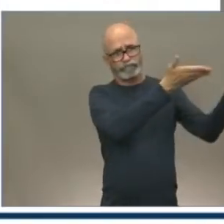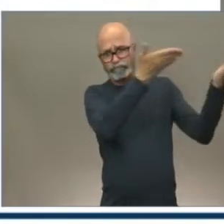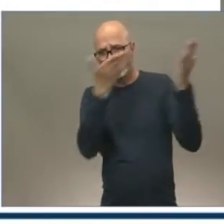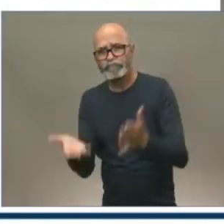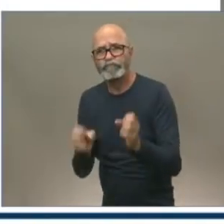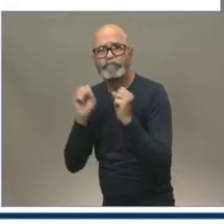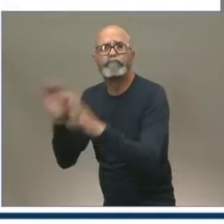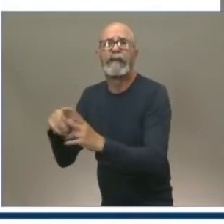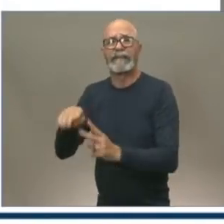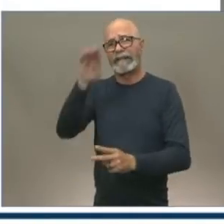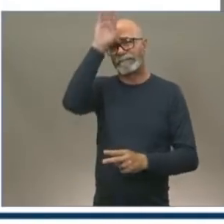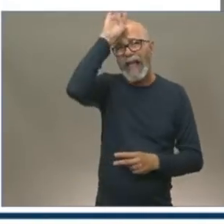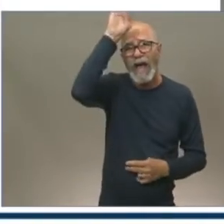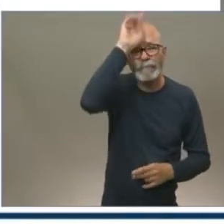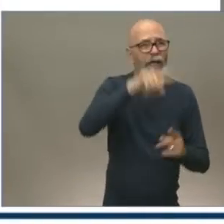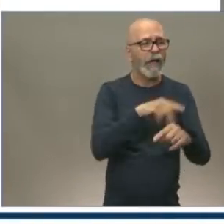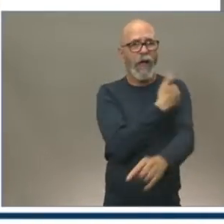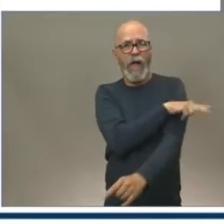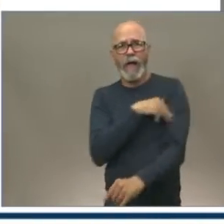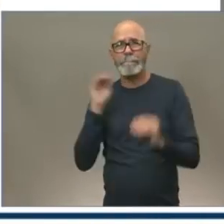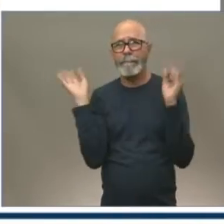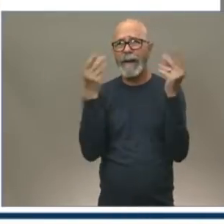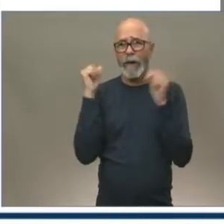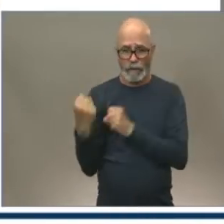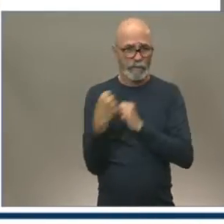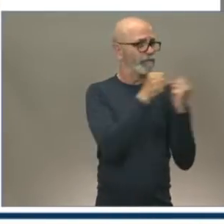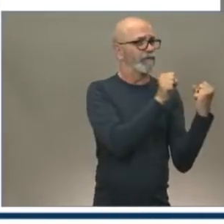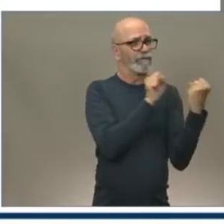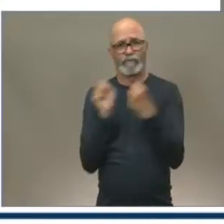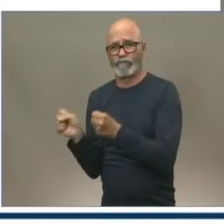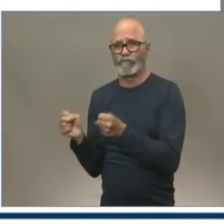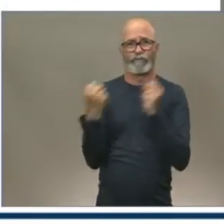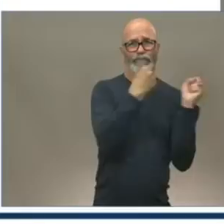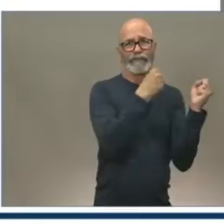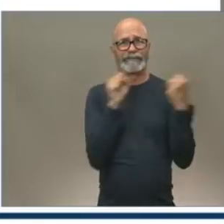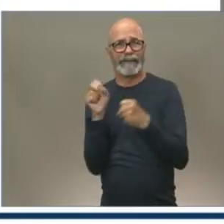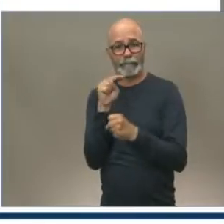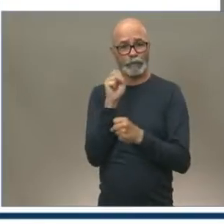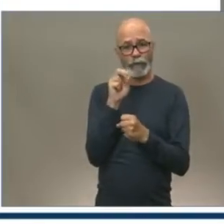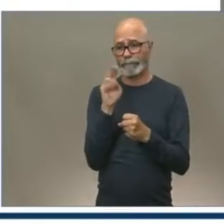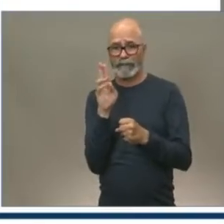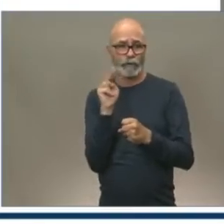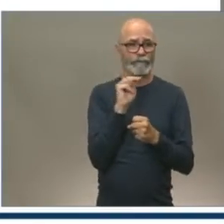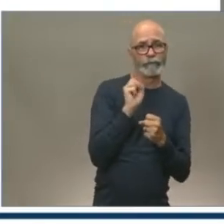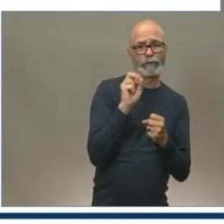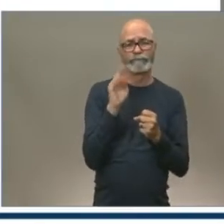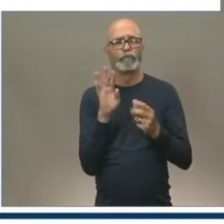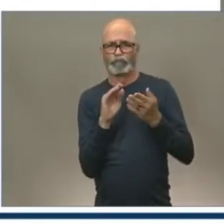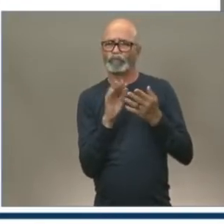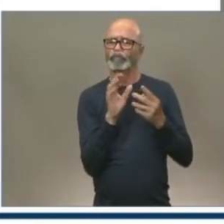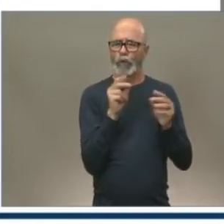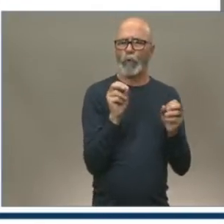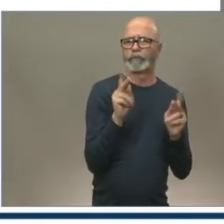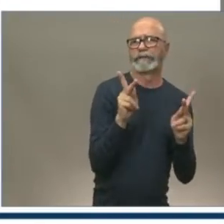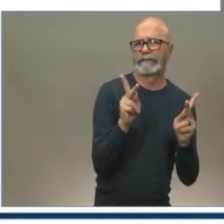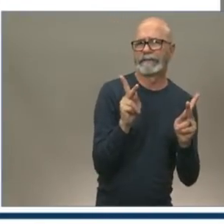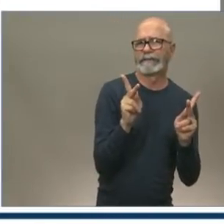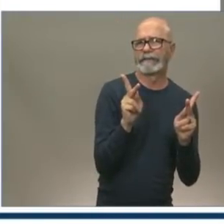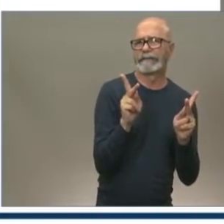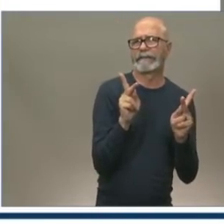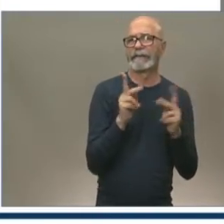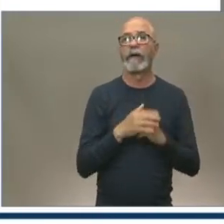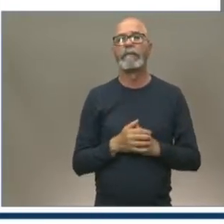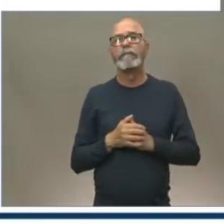travel between Nova Scotia and New Brunswick. We are also going to be allowing fewer compassionate exceptions during this